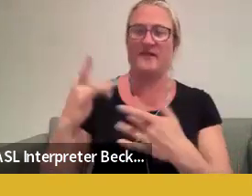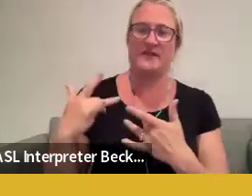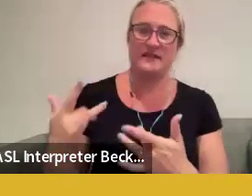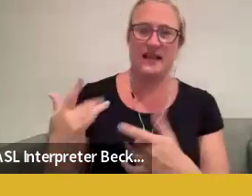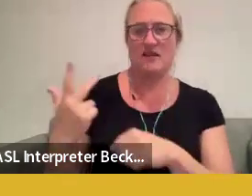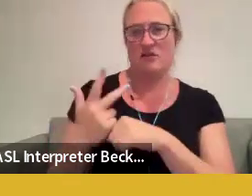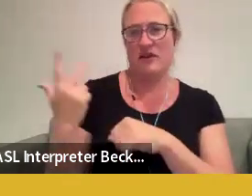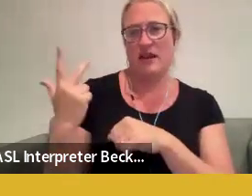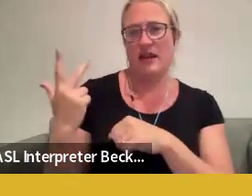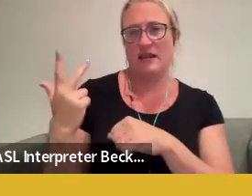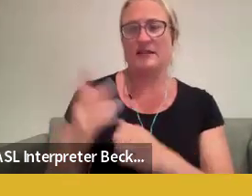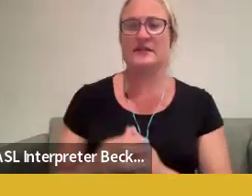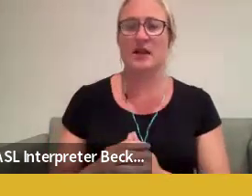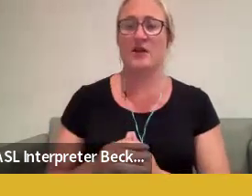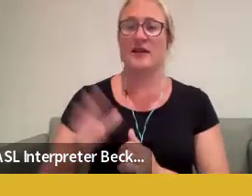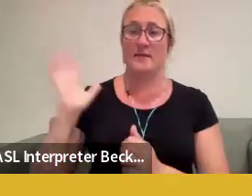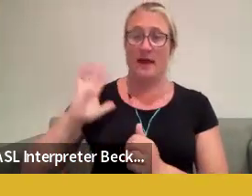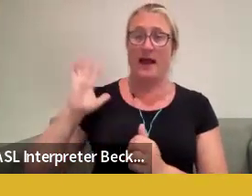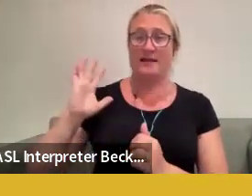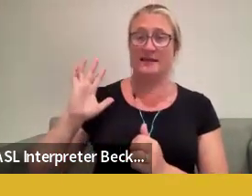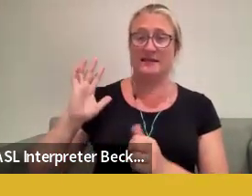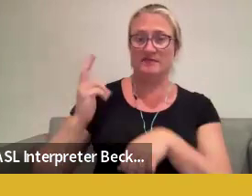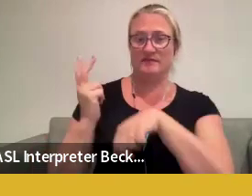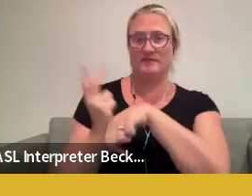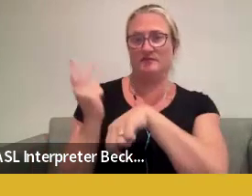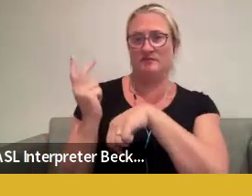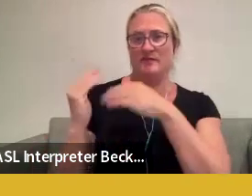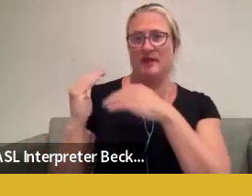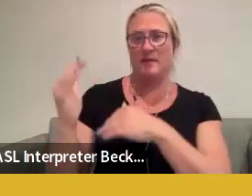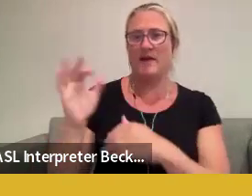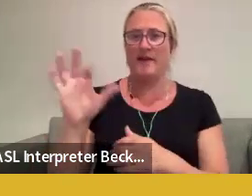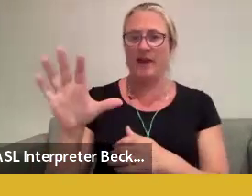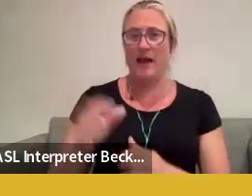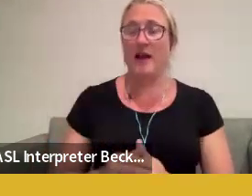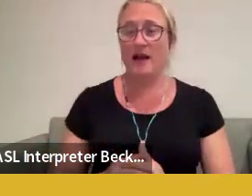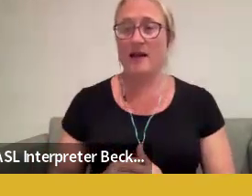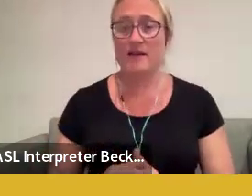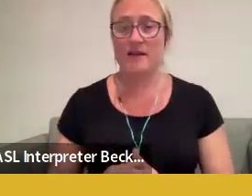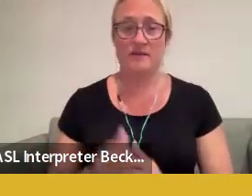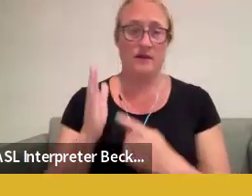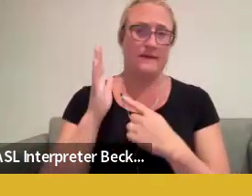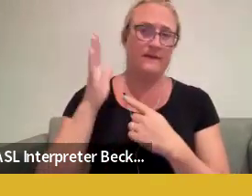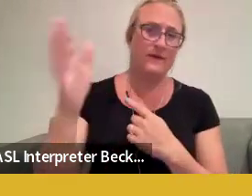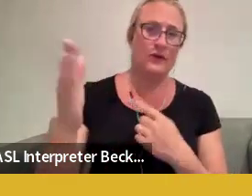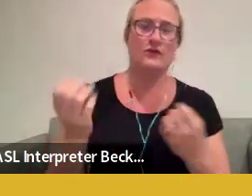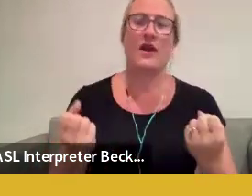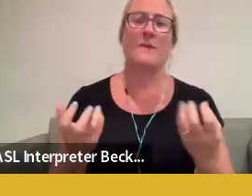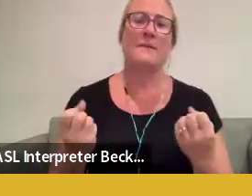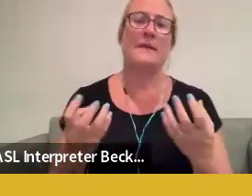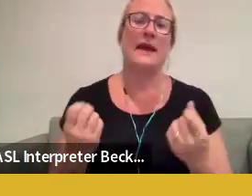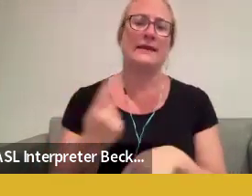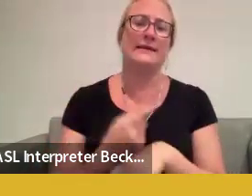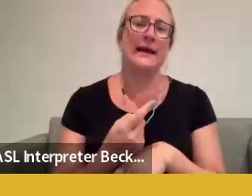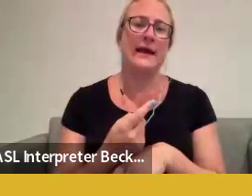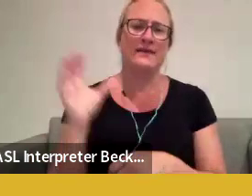So in the past in Philadelphia, we only had 3 days above 95 degrees. In the future, does anyone have a guess?